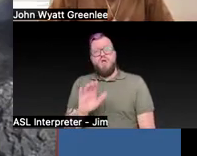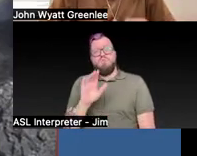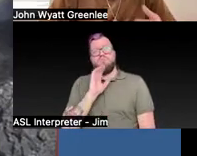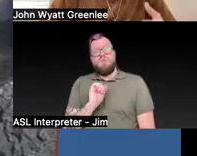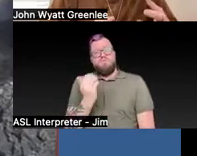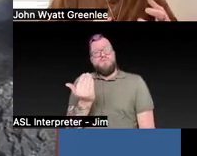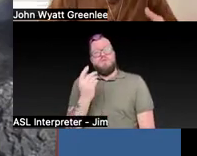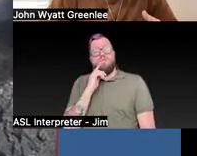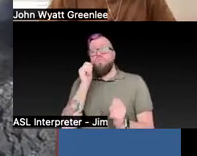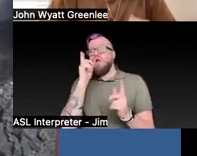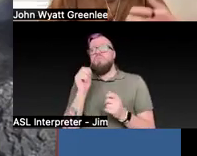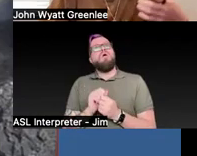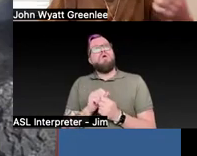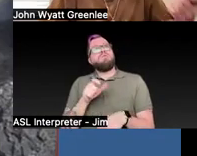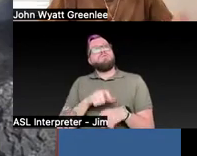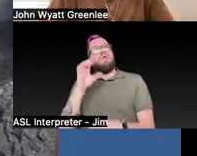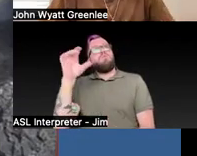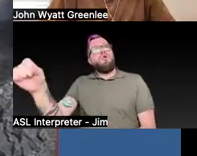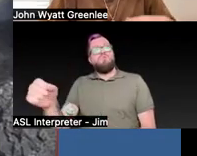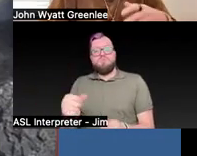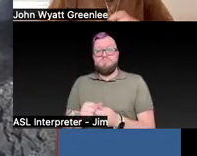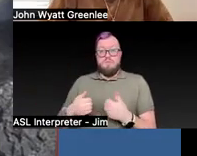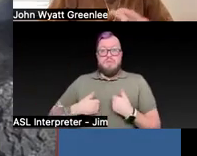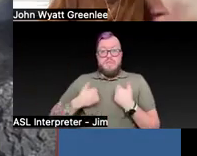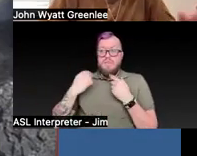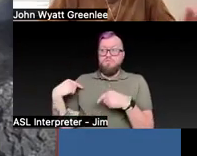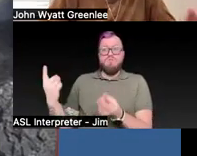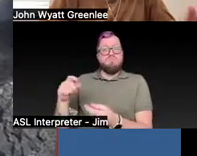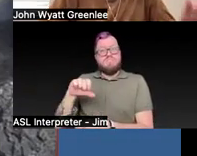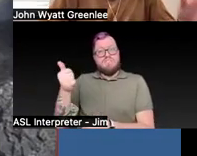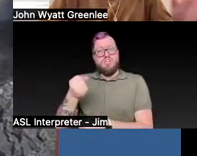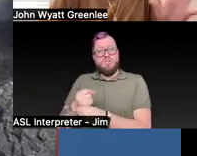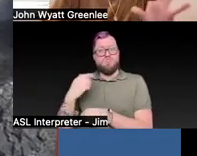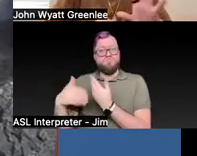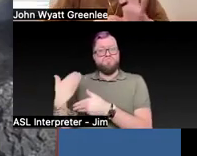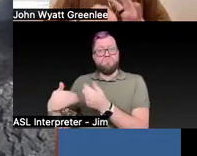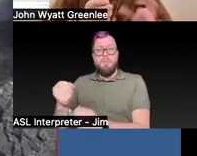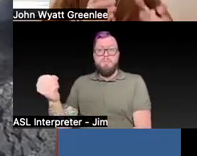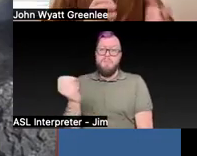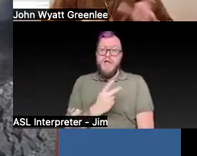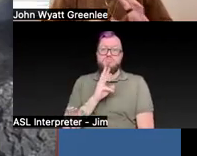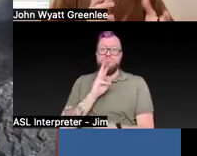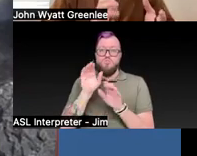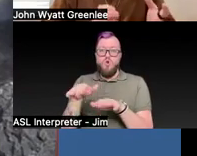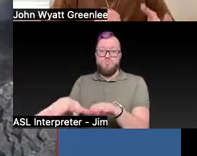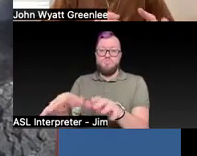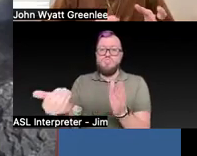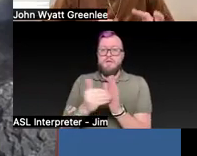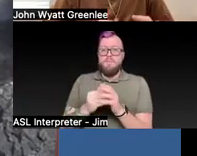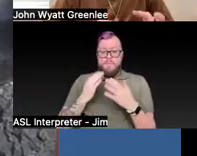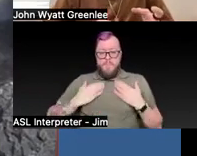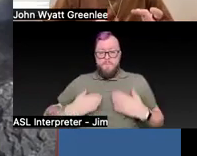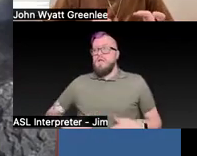will leave their habitat they've been living in for the last 10 years and they will go back down to sea. And their body begins changing again at this point.